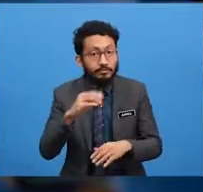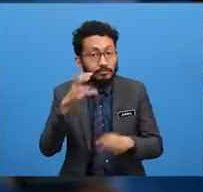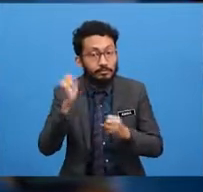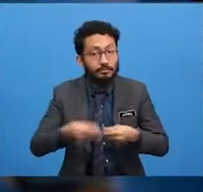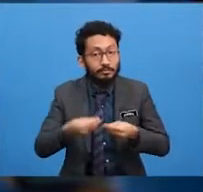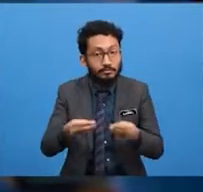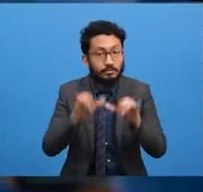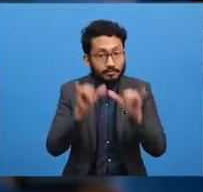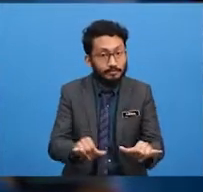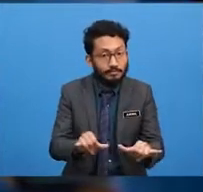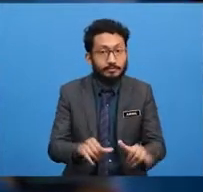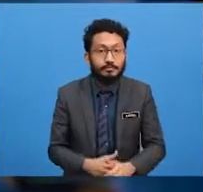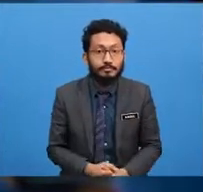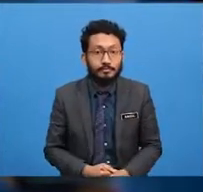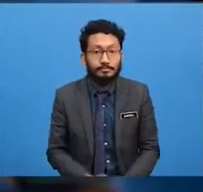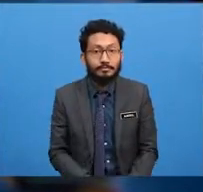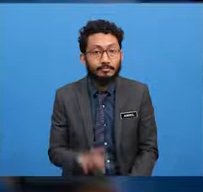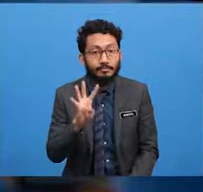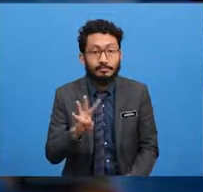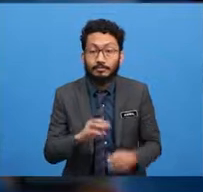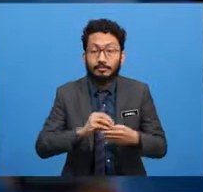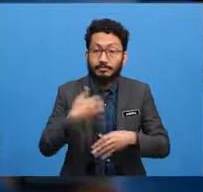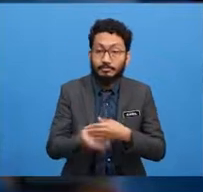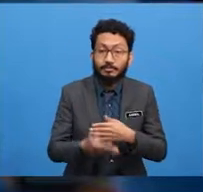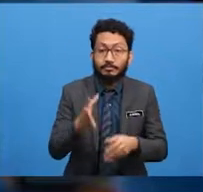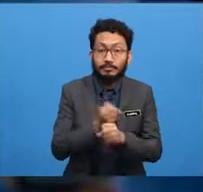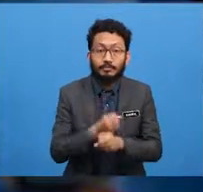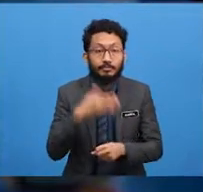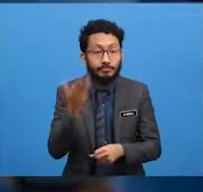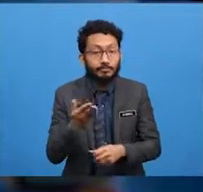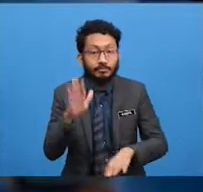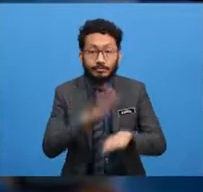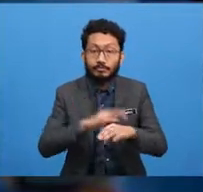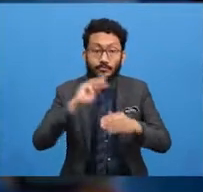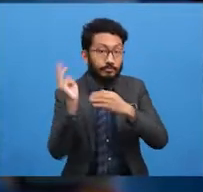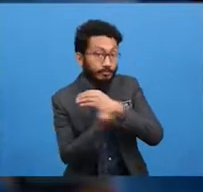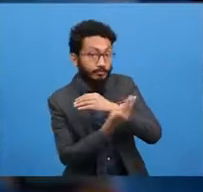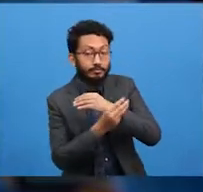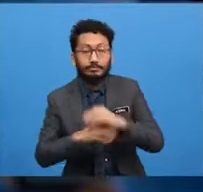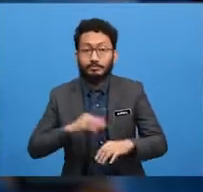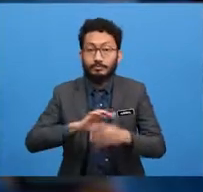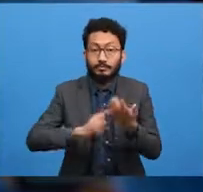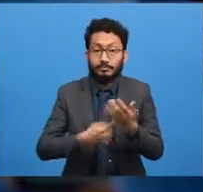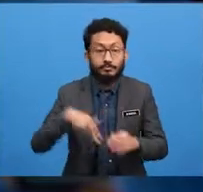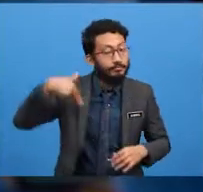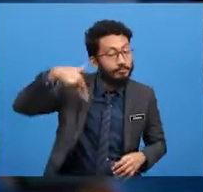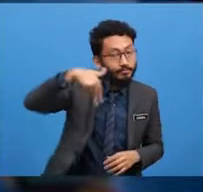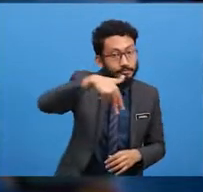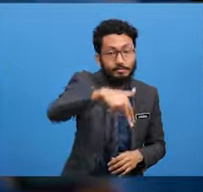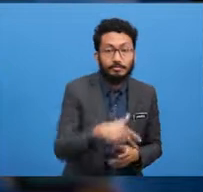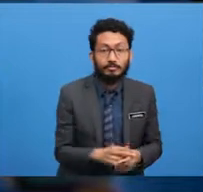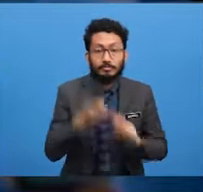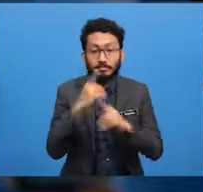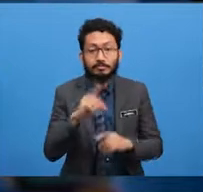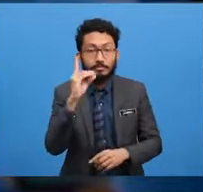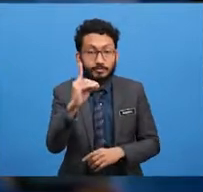B. Next, get there on foot. Clearly means walking. So the answer is D.